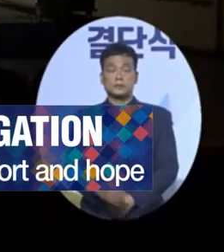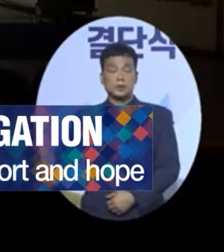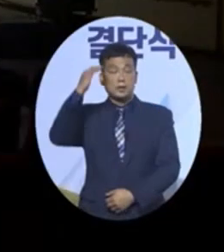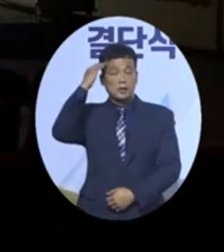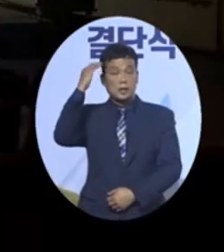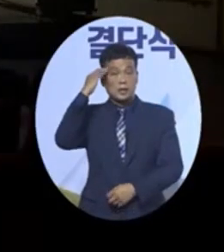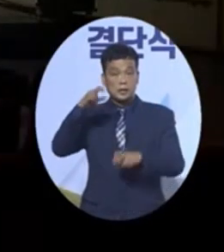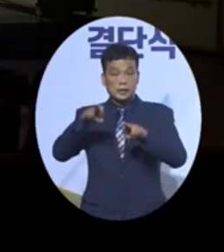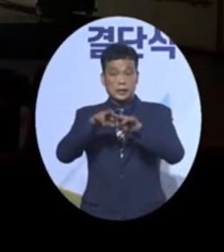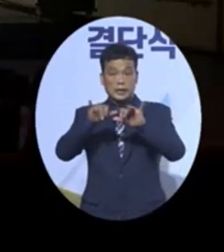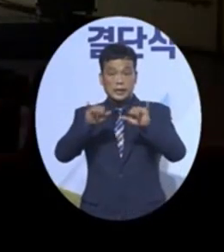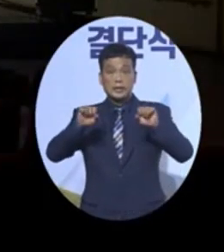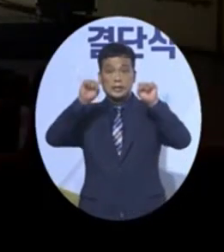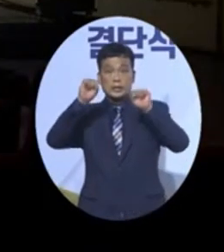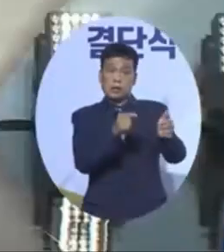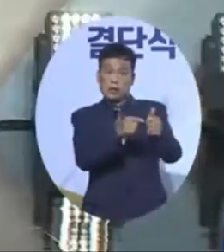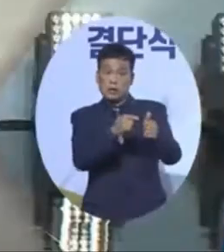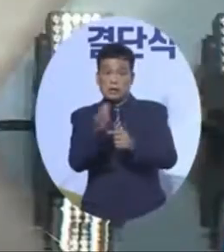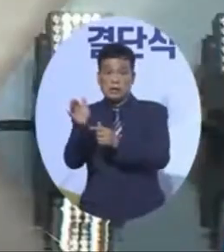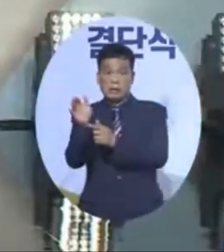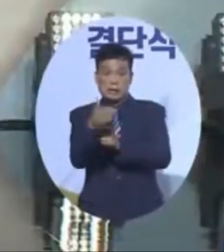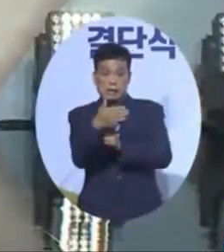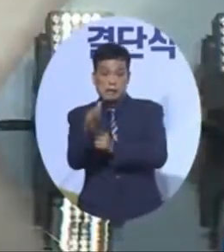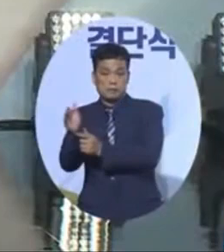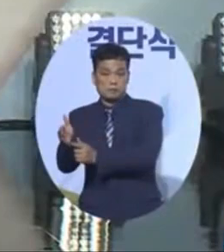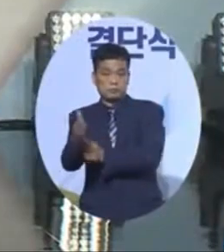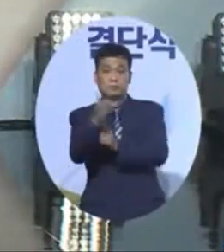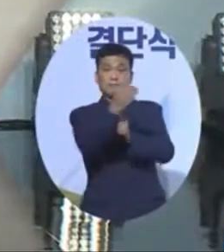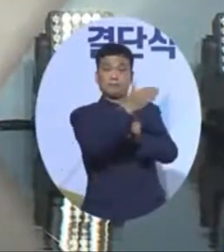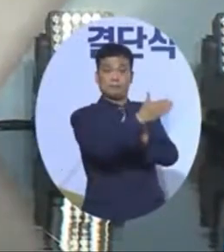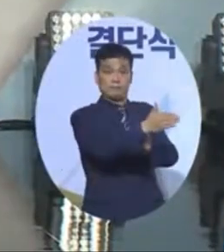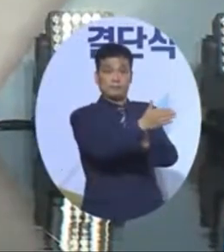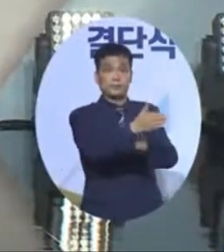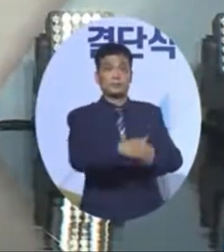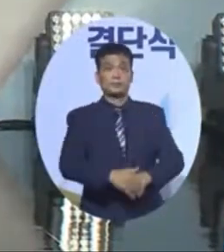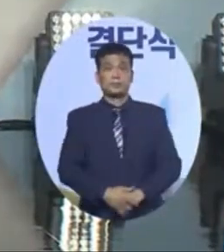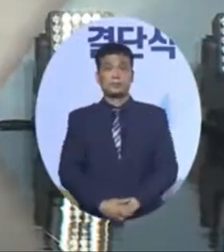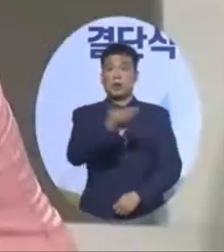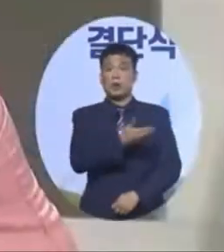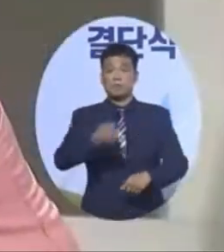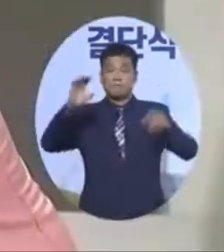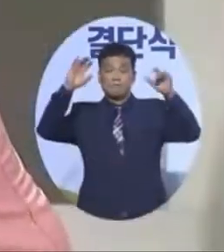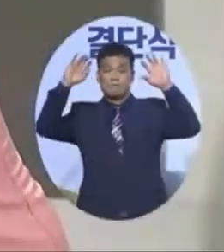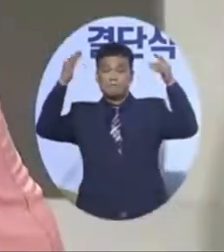Korea will be competing in 14 events, including archery, wheelchair tennis, and taekwondo.